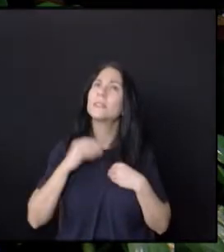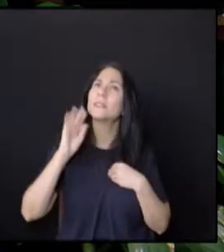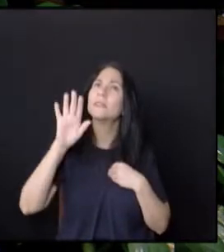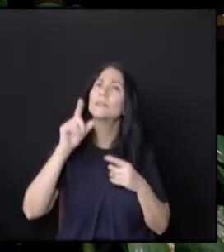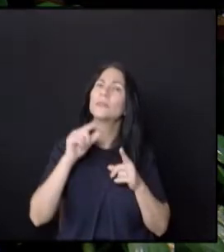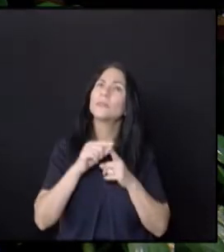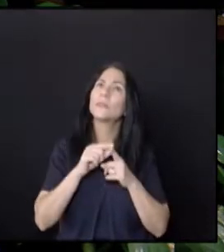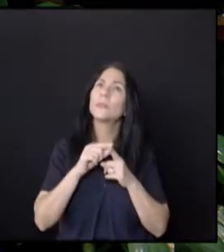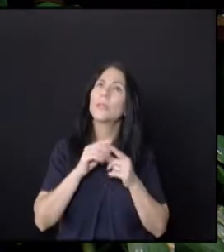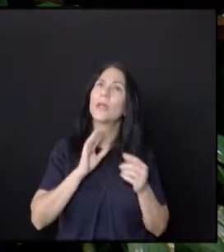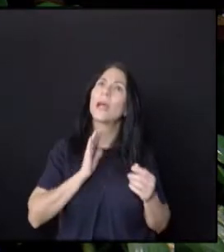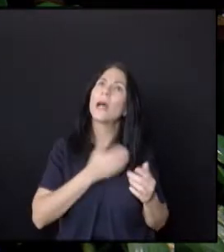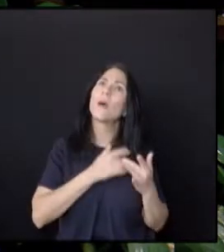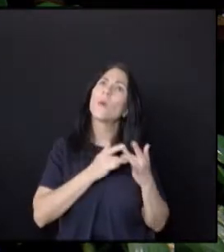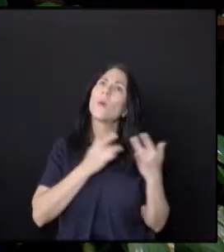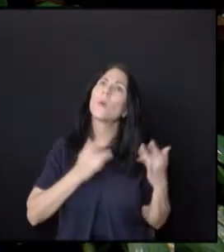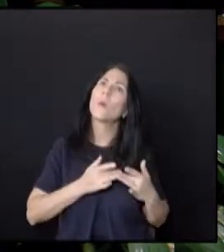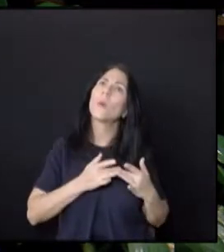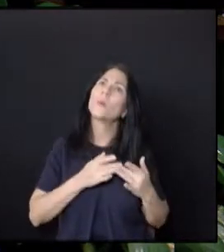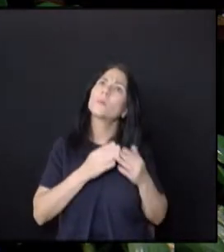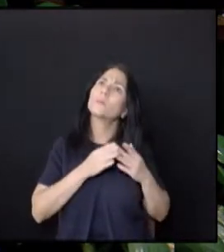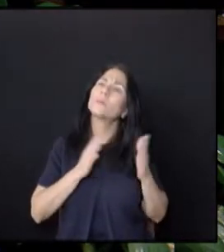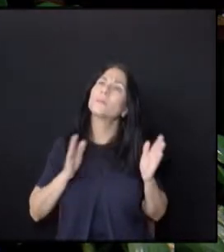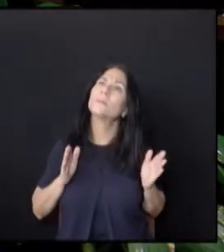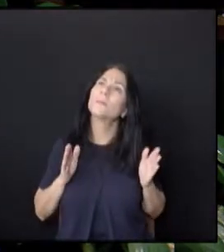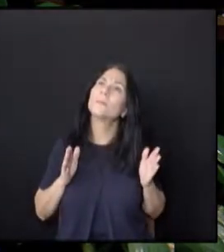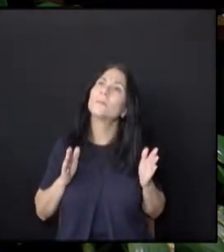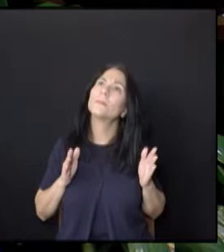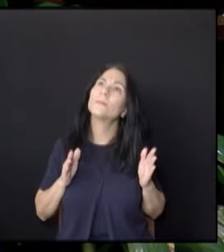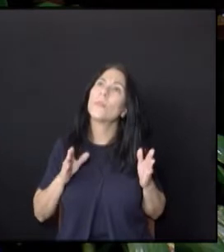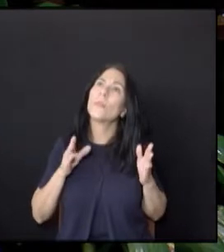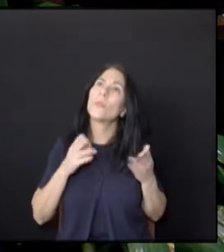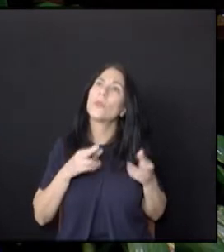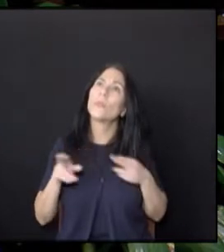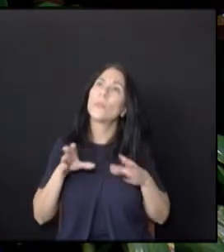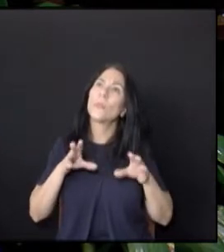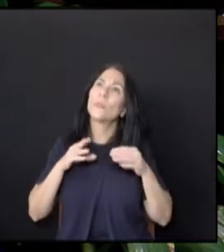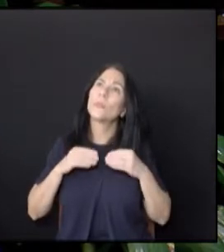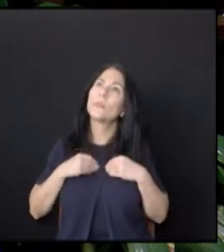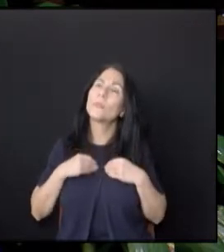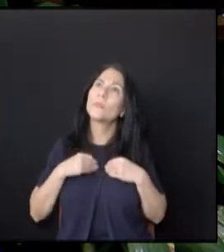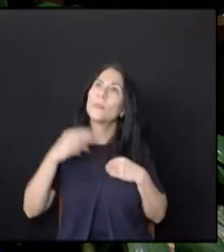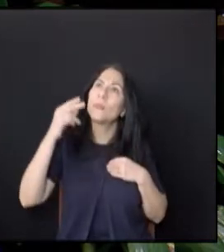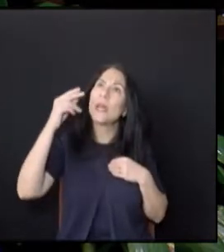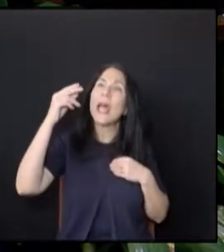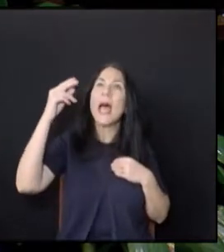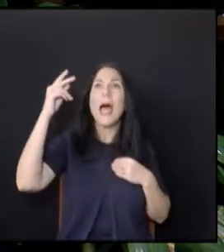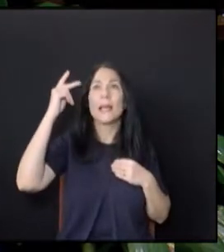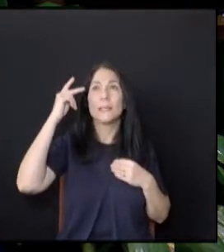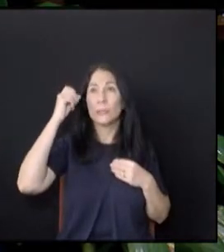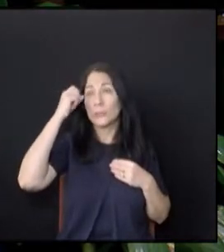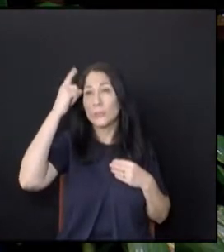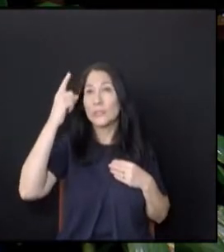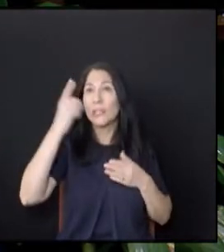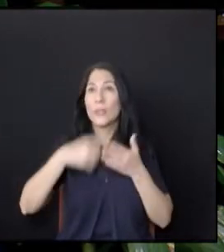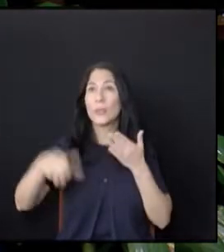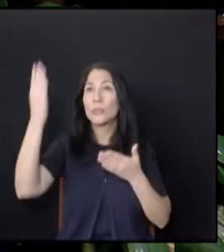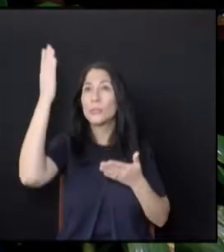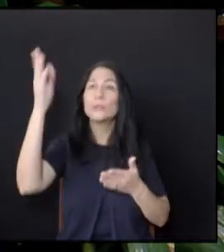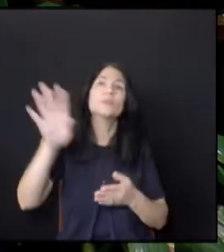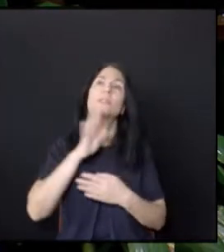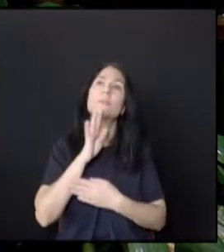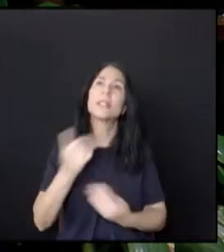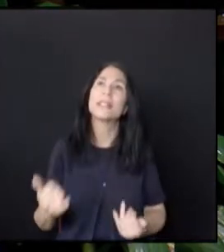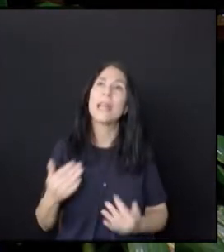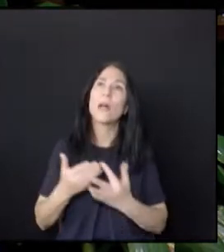and open our hearts, Lord God, to see and to hear and to receive what you would speak now through your